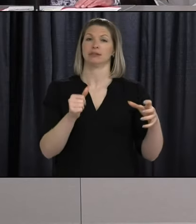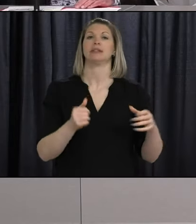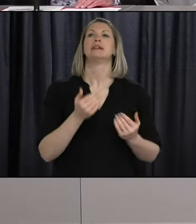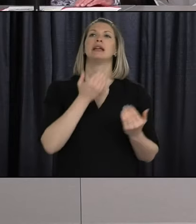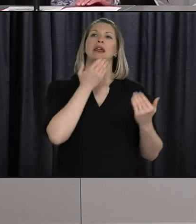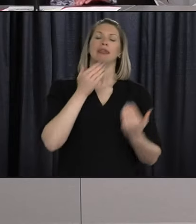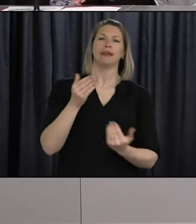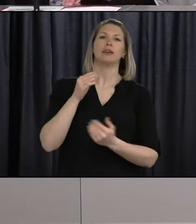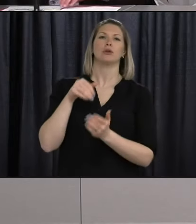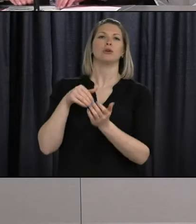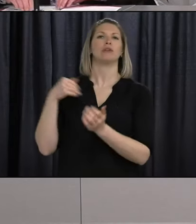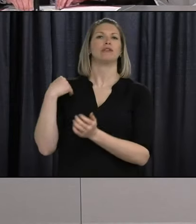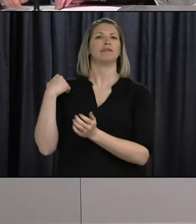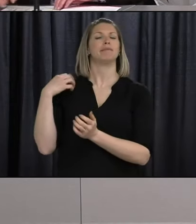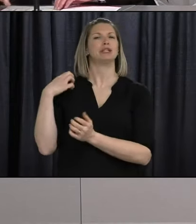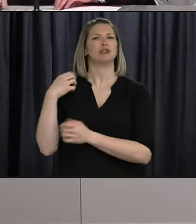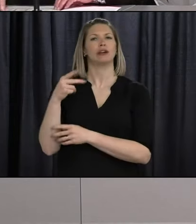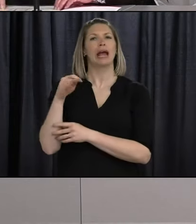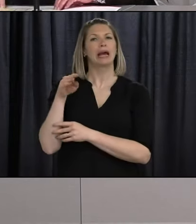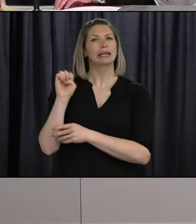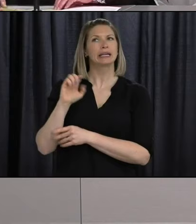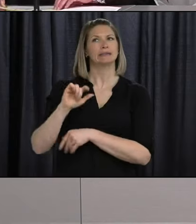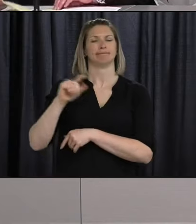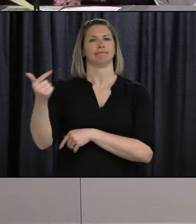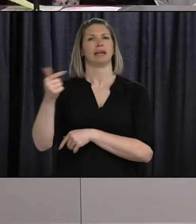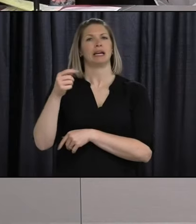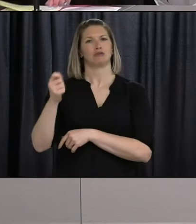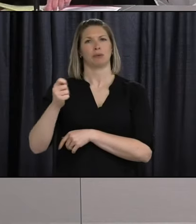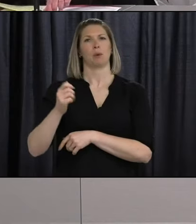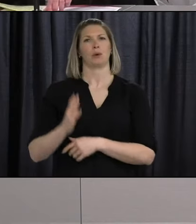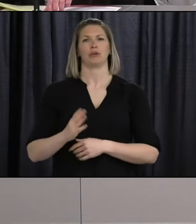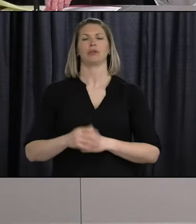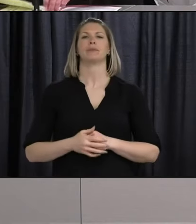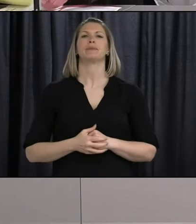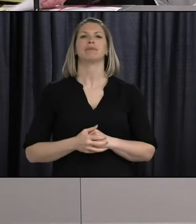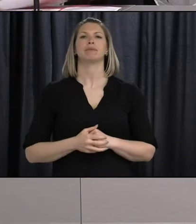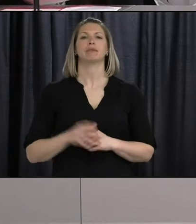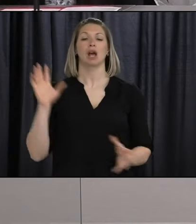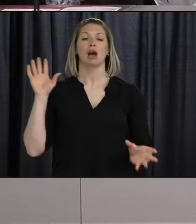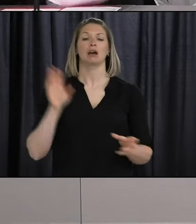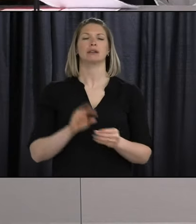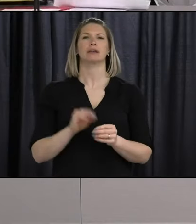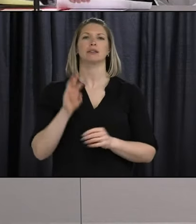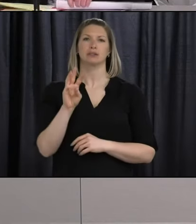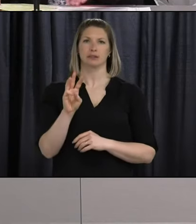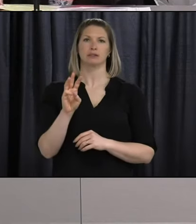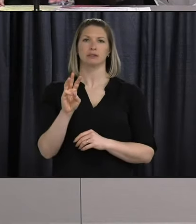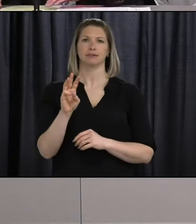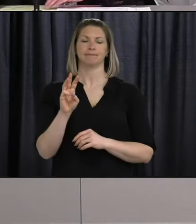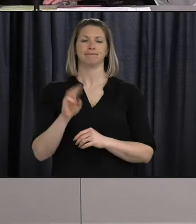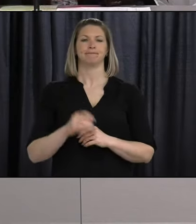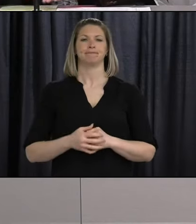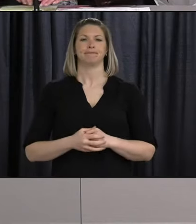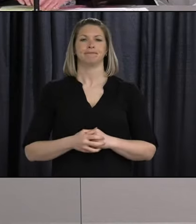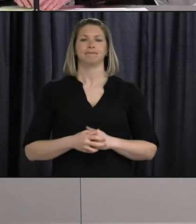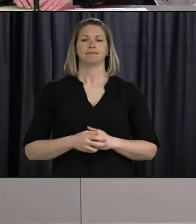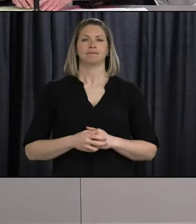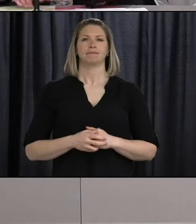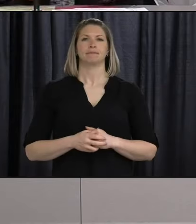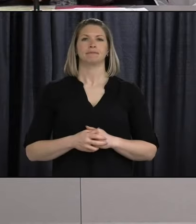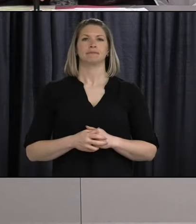Thank you, Premier. For the benefit of our speakers, we have 6 reporters registered for today's call. Each reporter will have the opportunity to ask